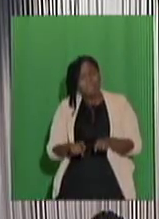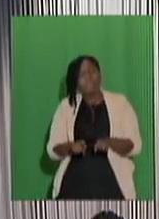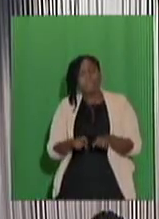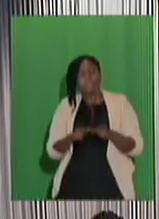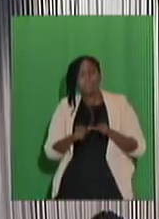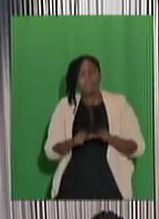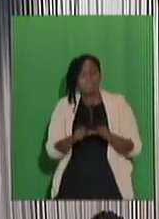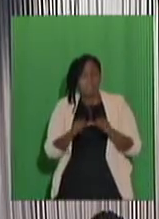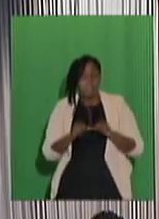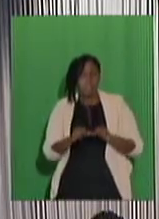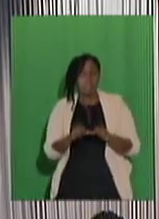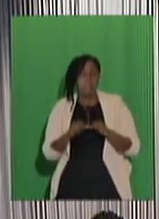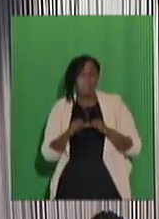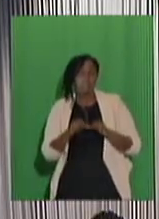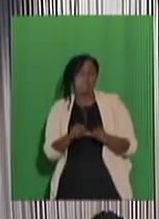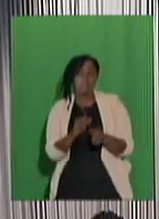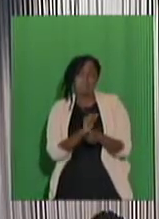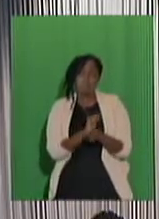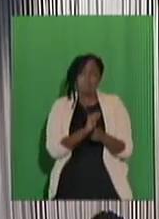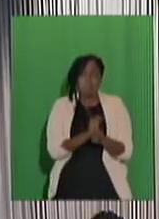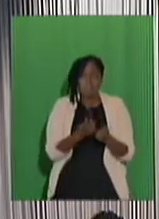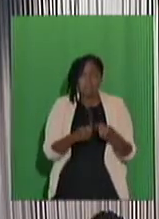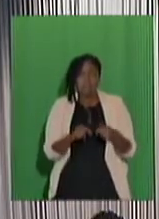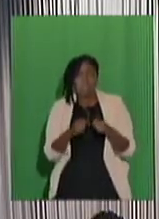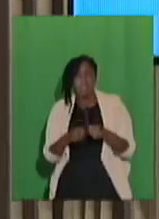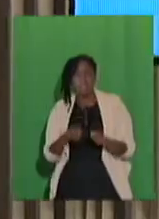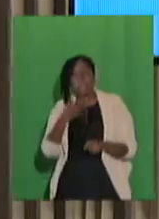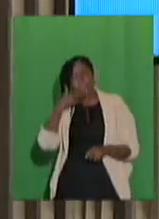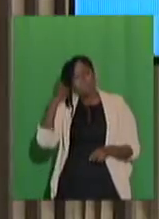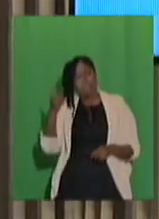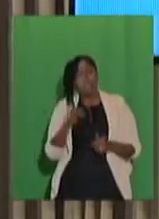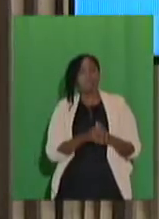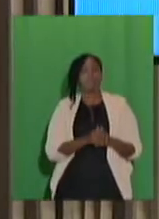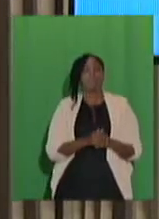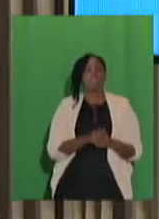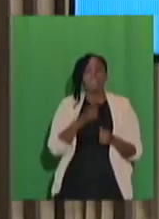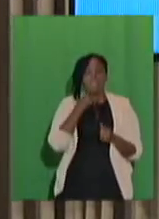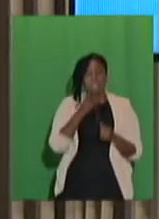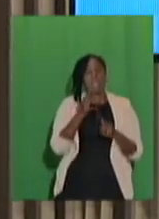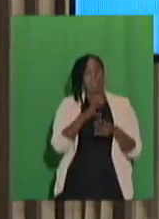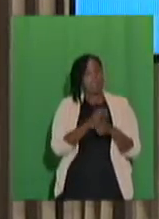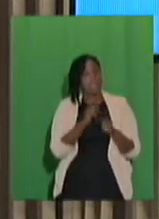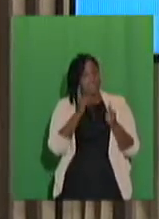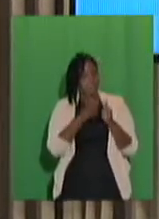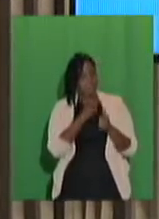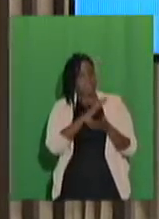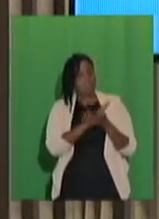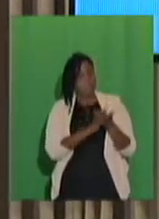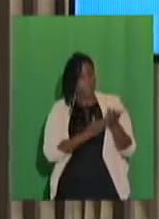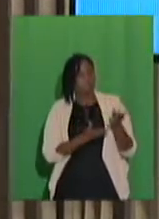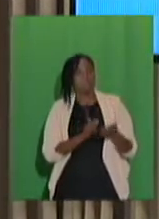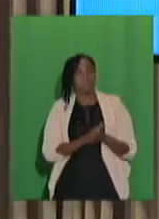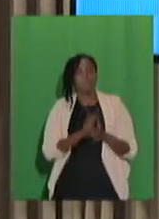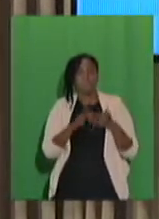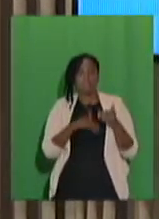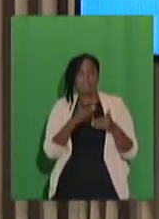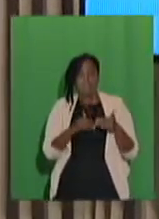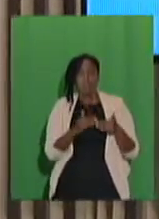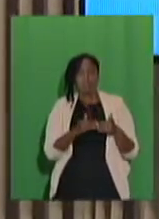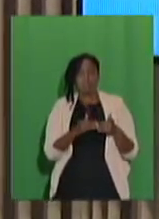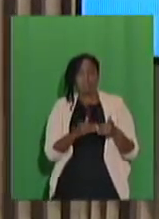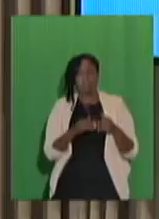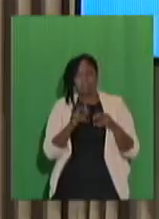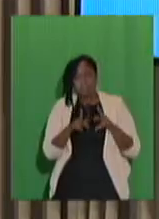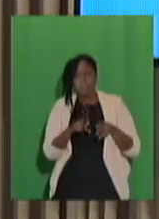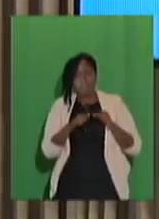drug, hydroxychloroquine. Okay. Okay. So I will take the first part about clinical trials, because that's in my